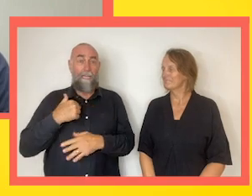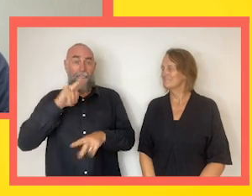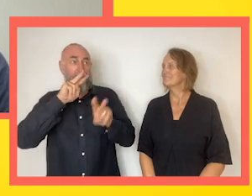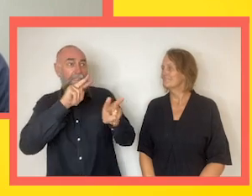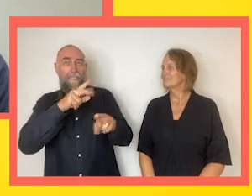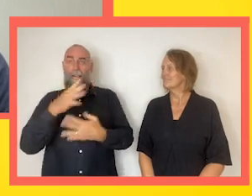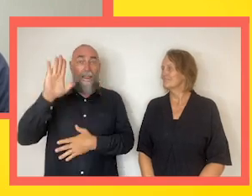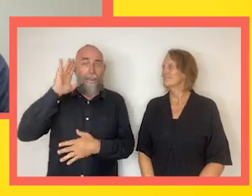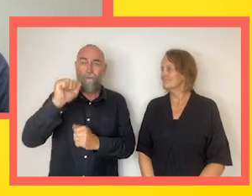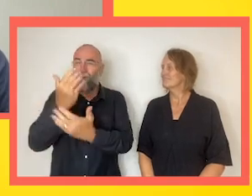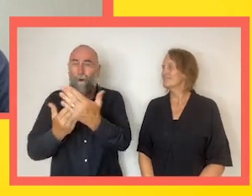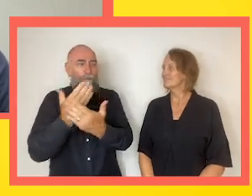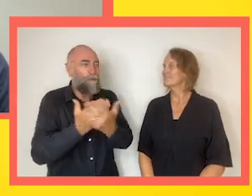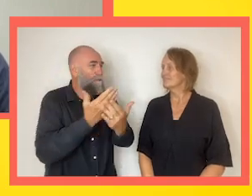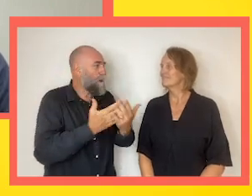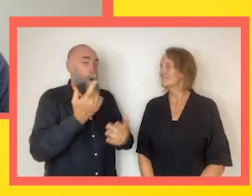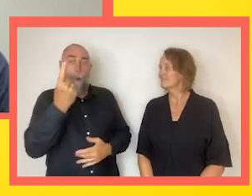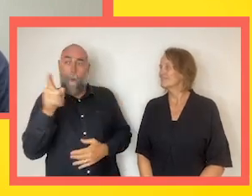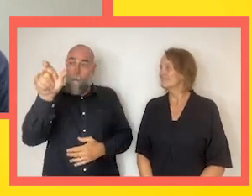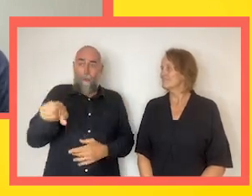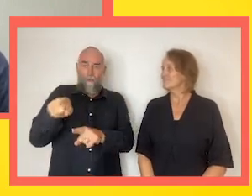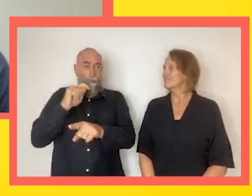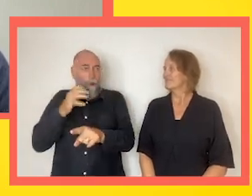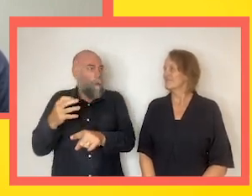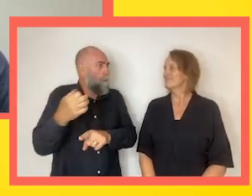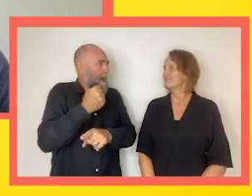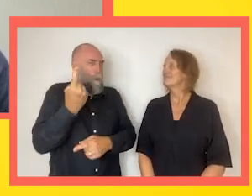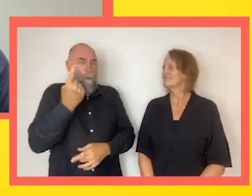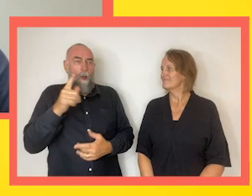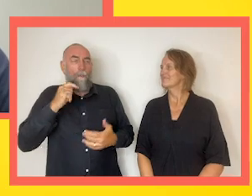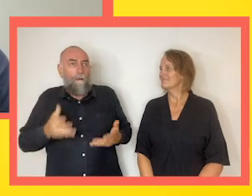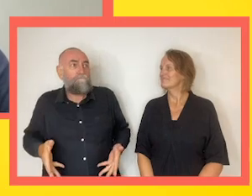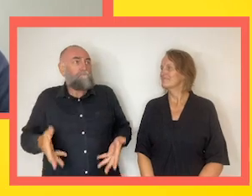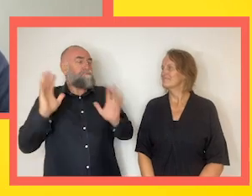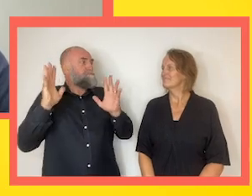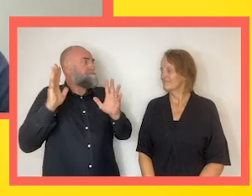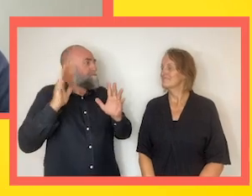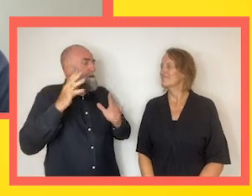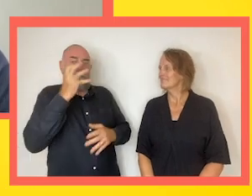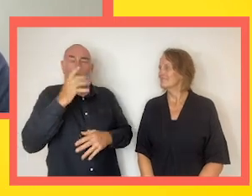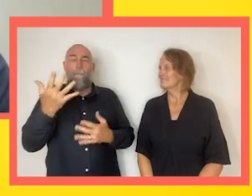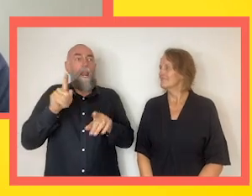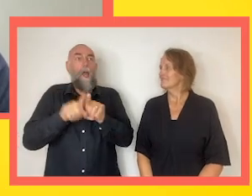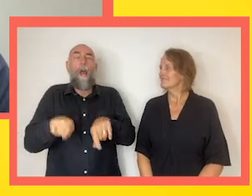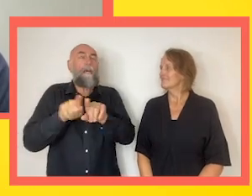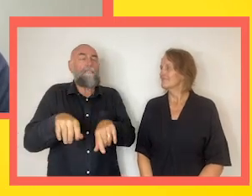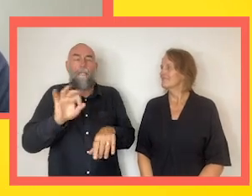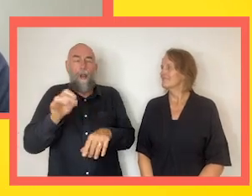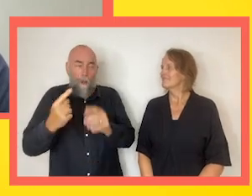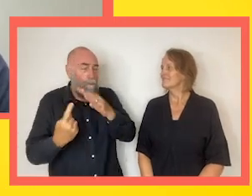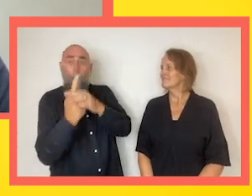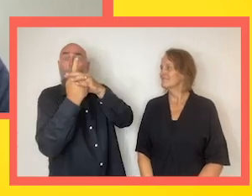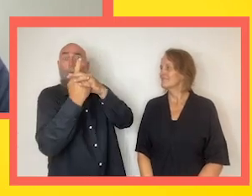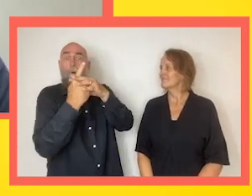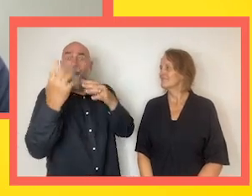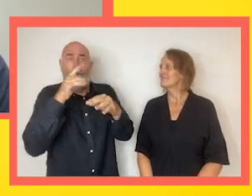stories that we've never heard before. Who is the person that's going to come out of like the woodwork and own what it